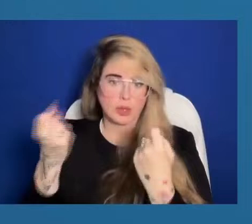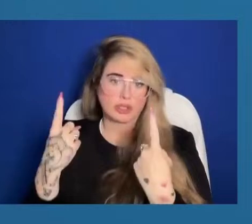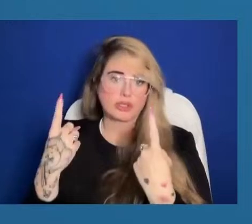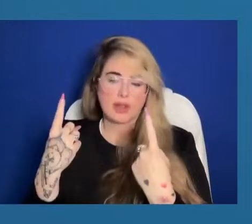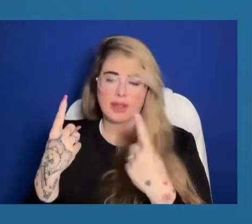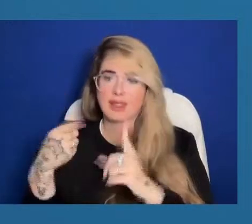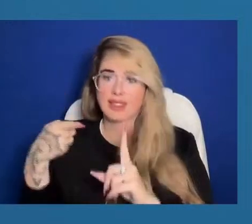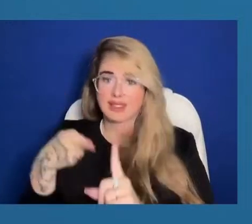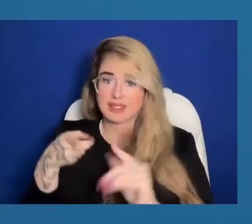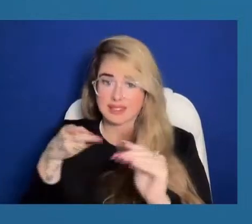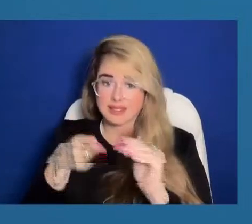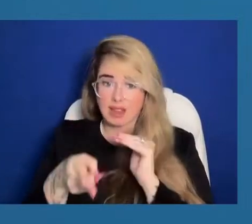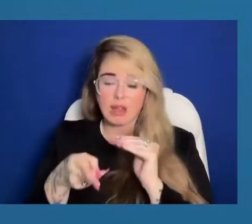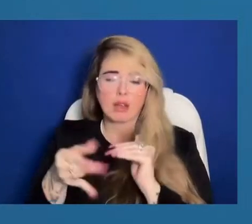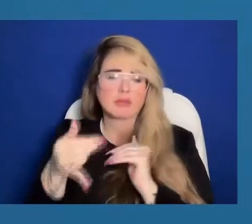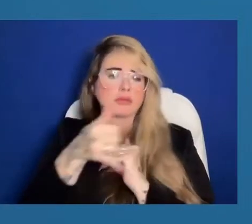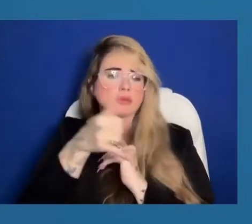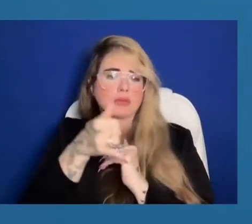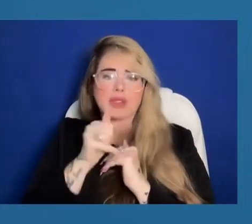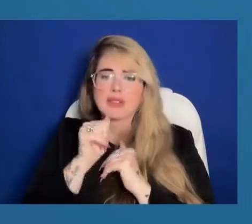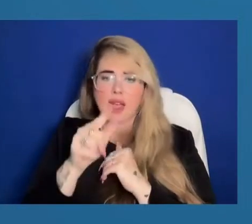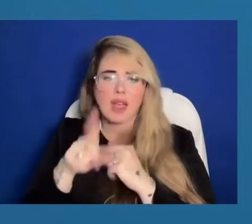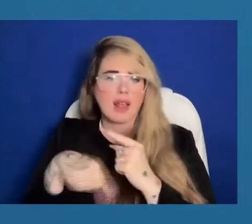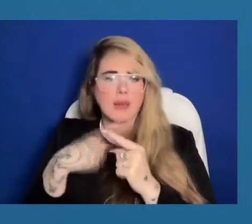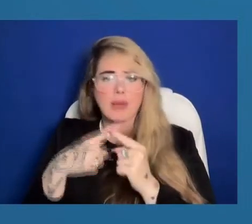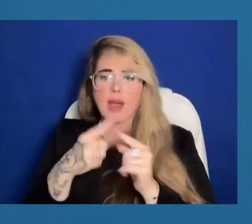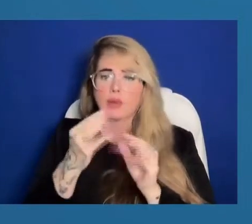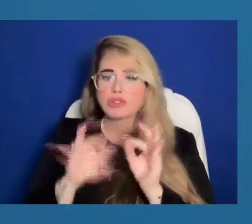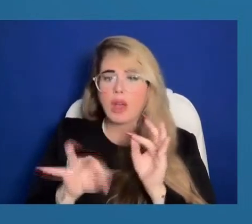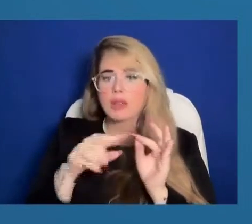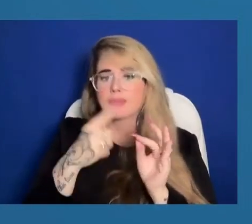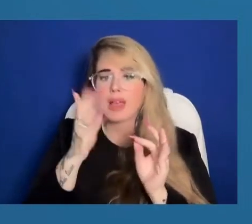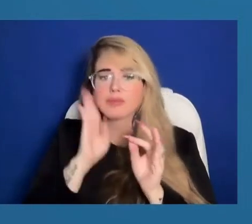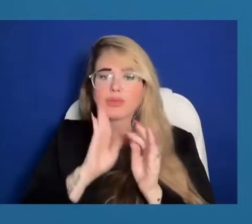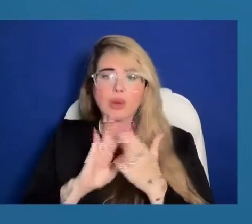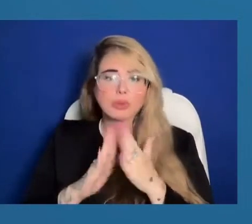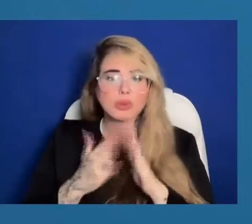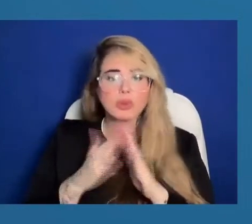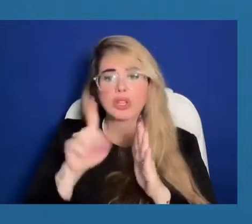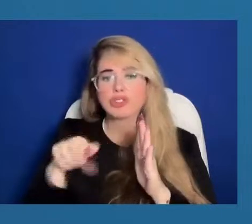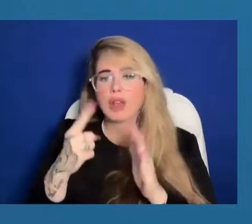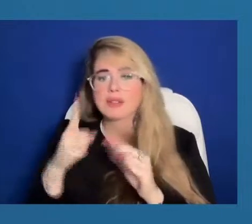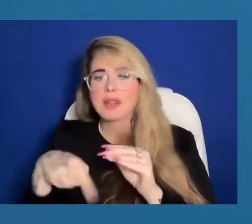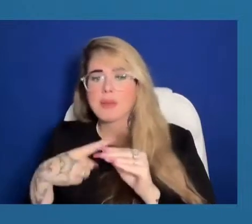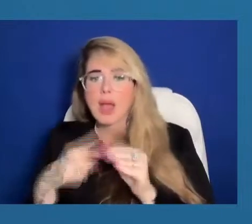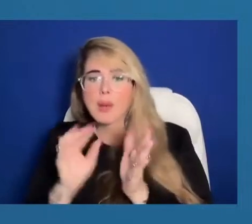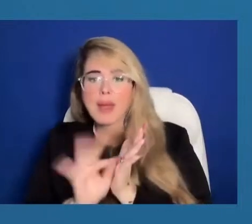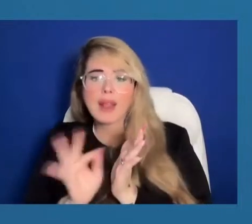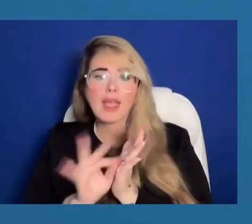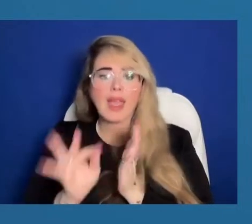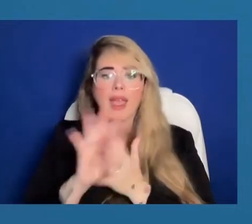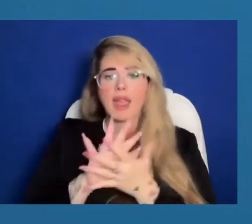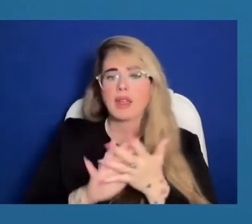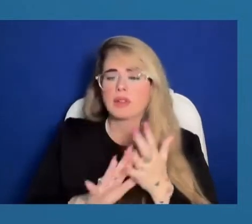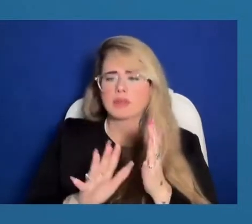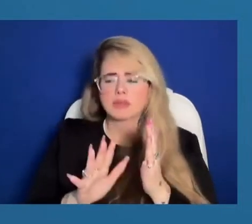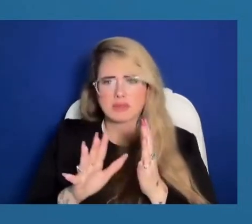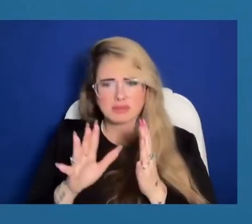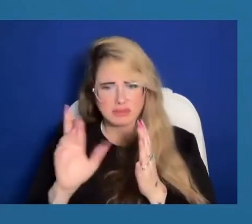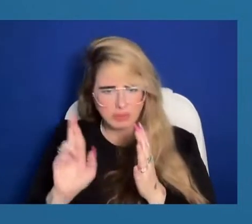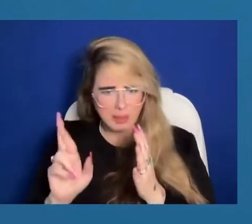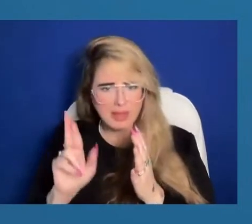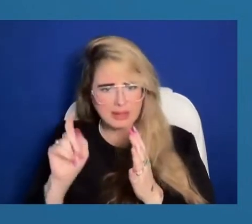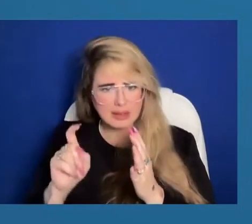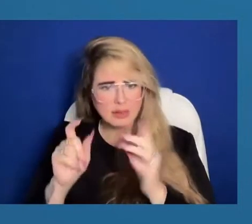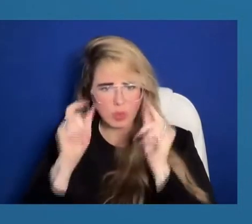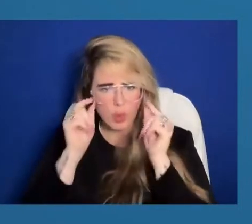this is not about just black and brown communities and just about Medicaid, and they have to open their